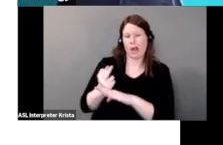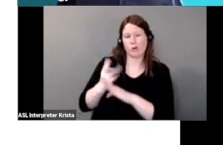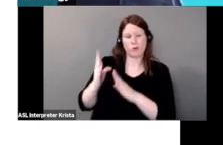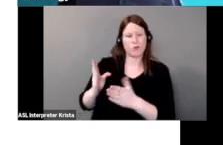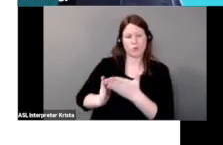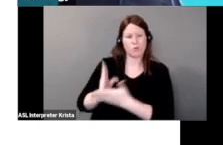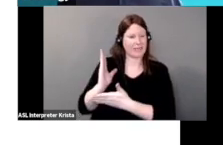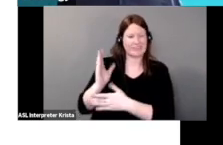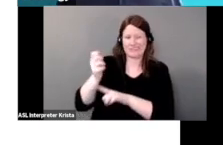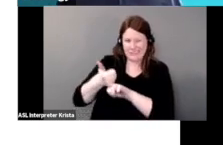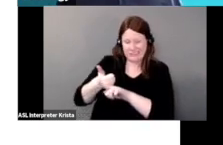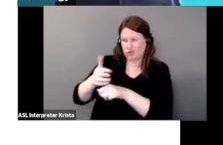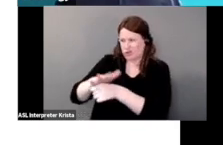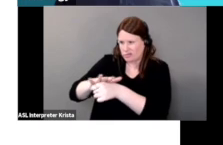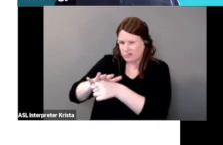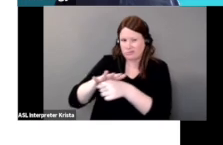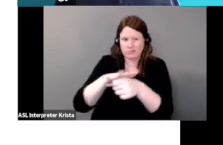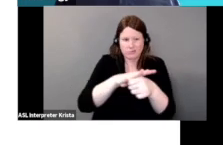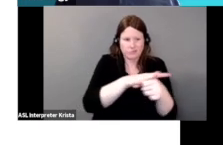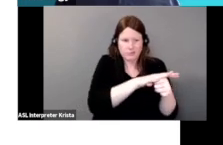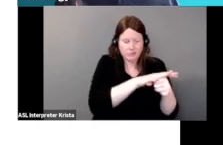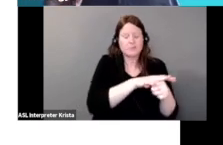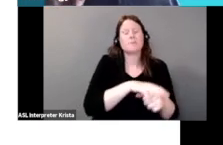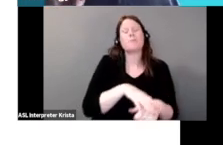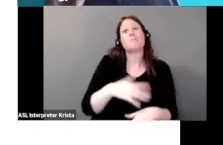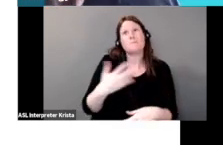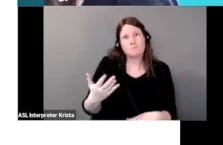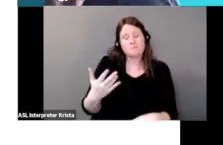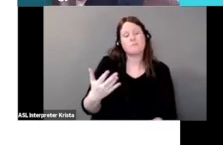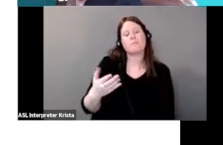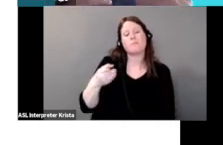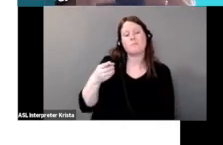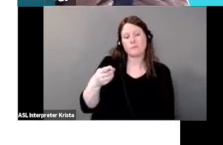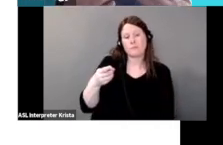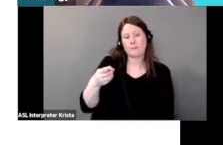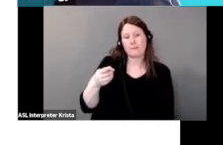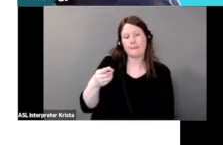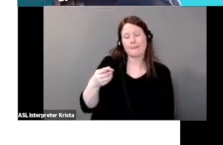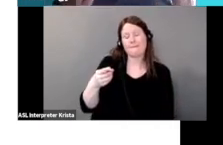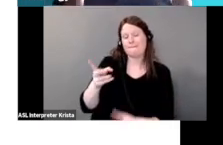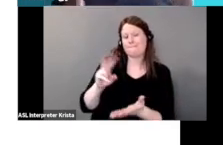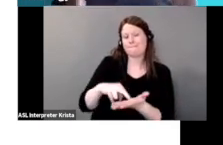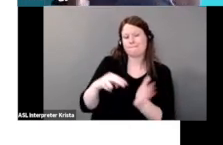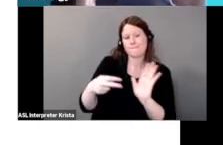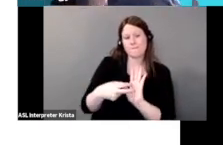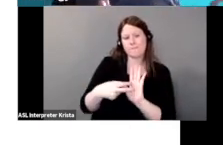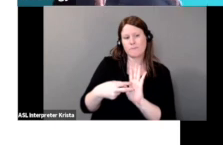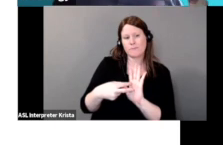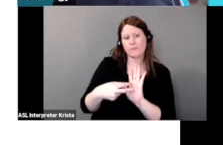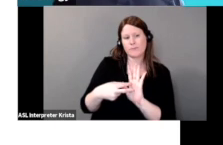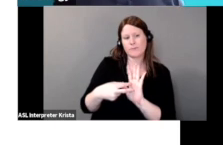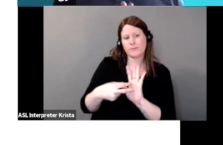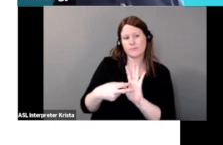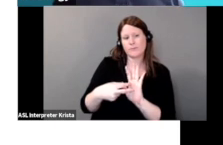jurisdiction. And these relate to the ability of someone to